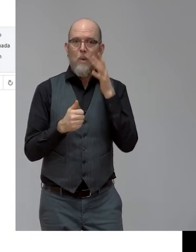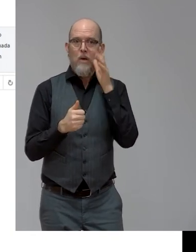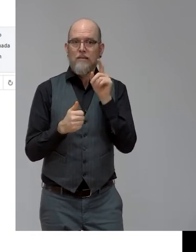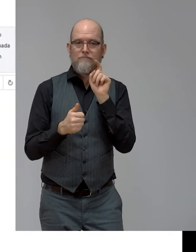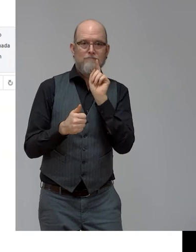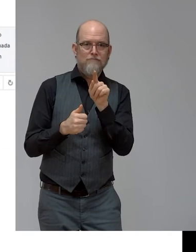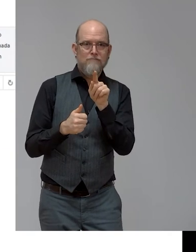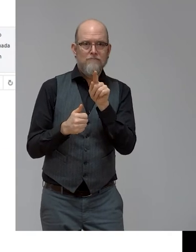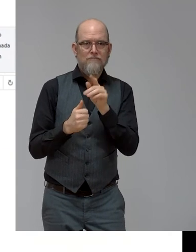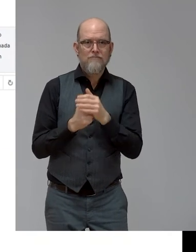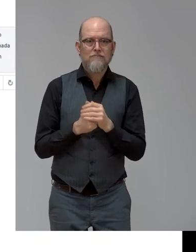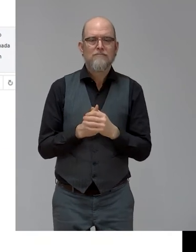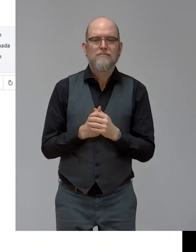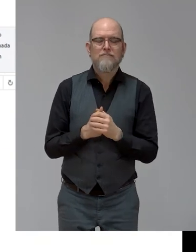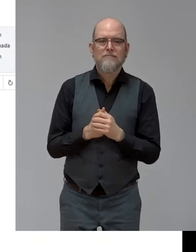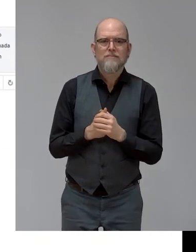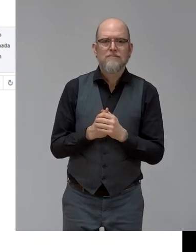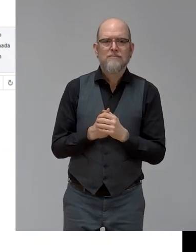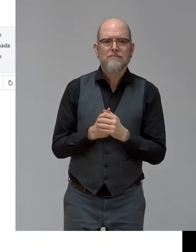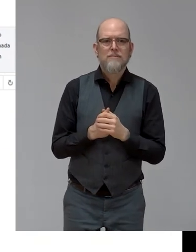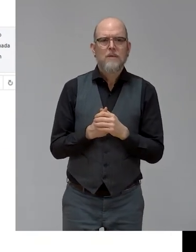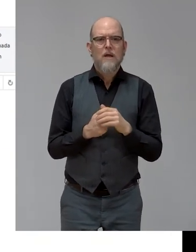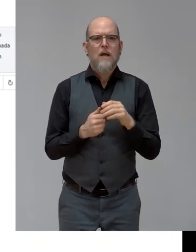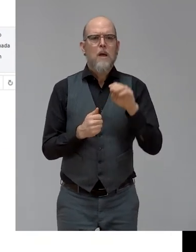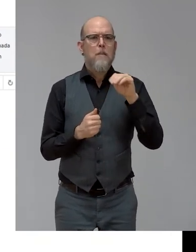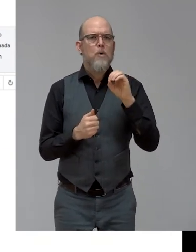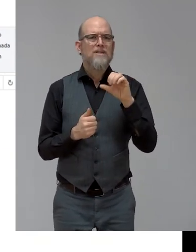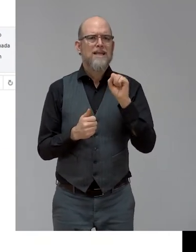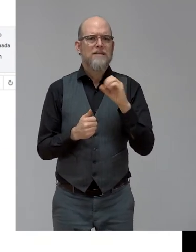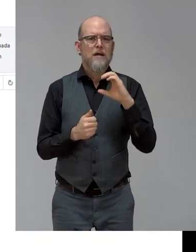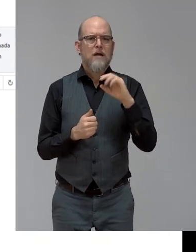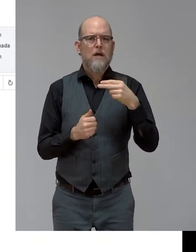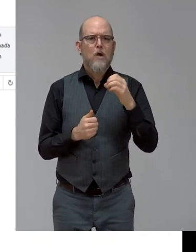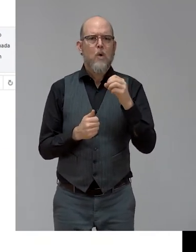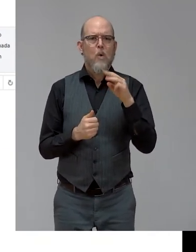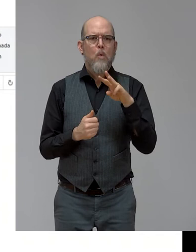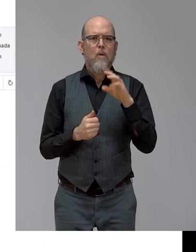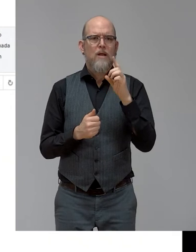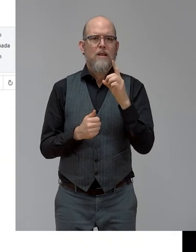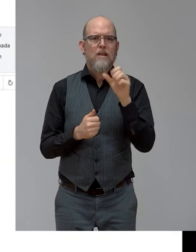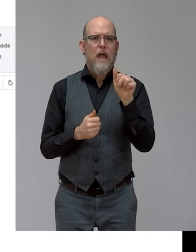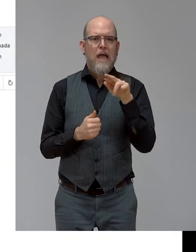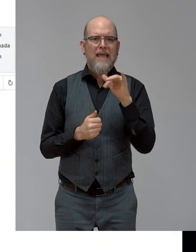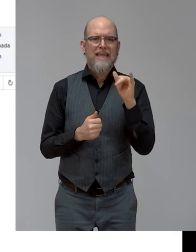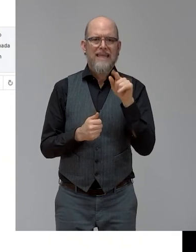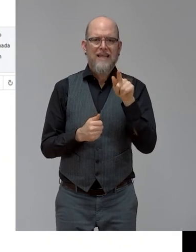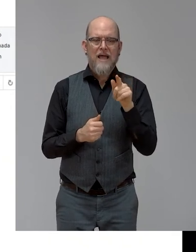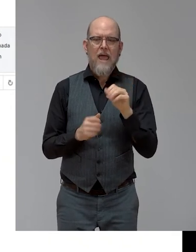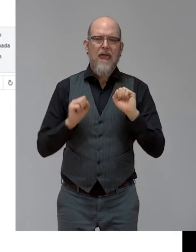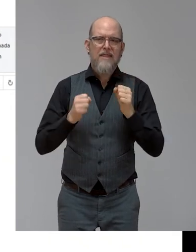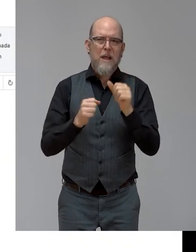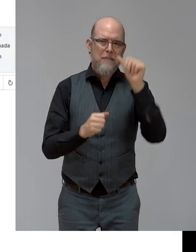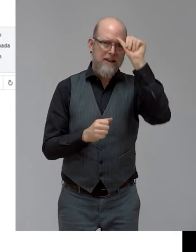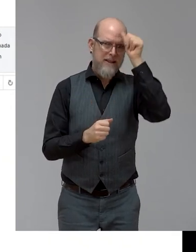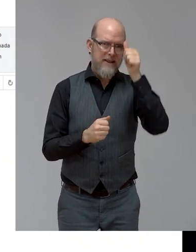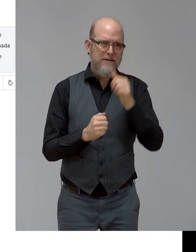one of the biggest organizations working for disability inclusion in India and Asia. Moses will present us